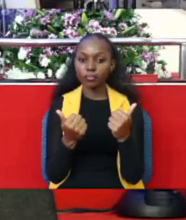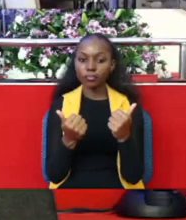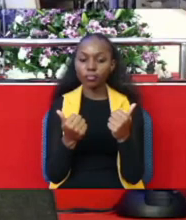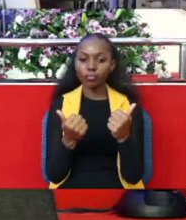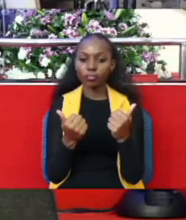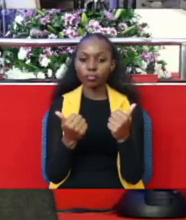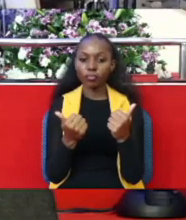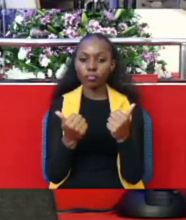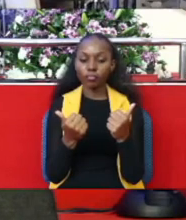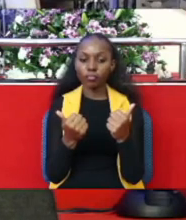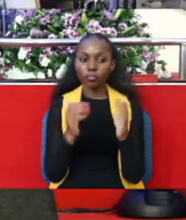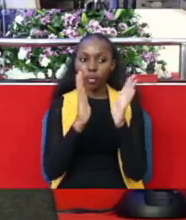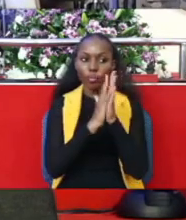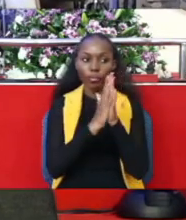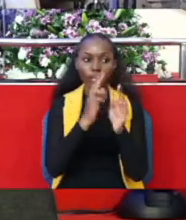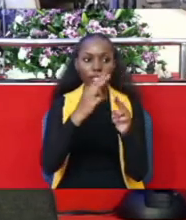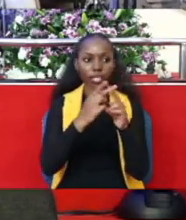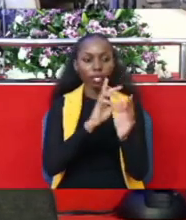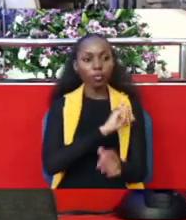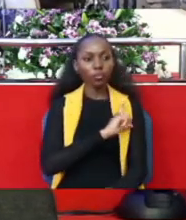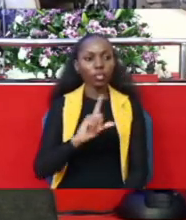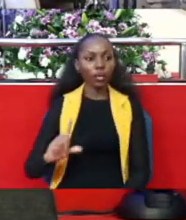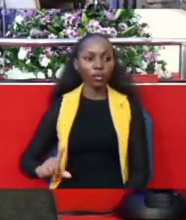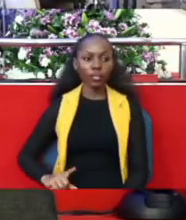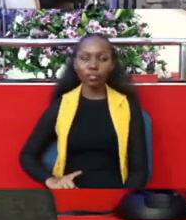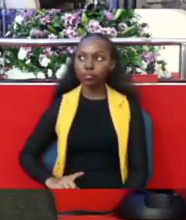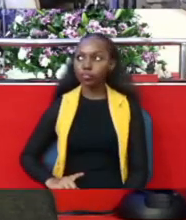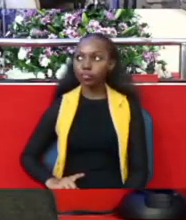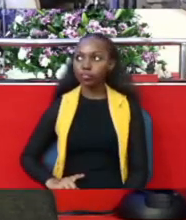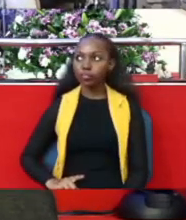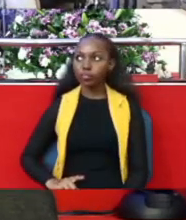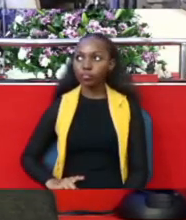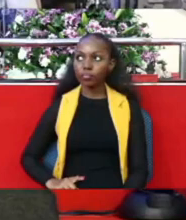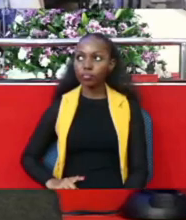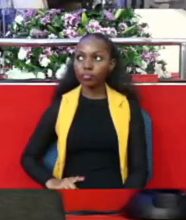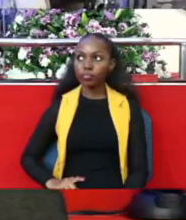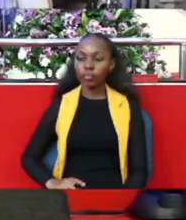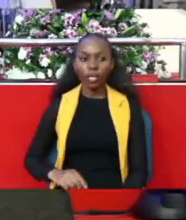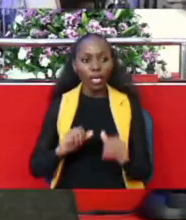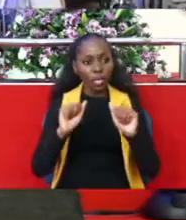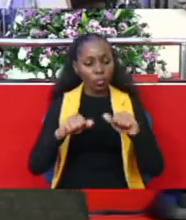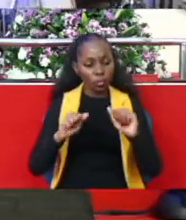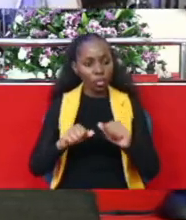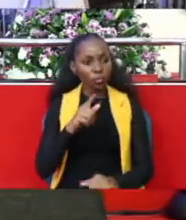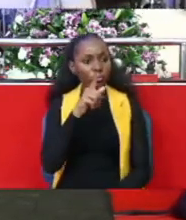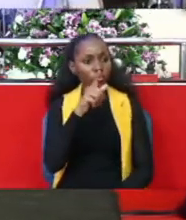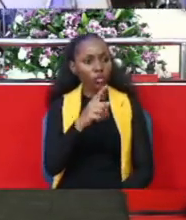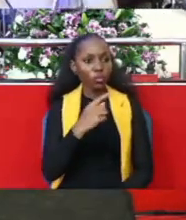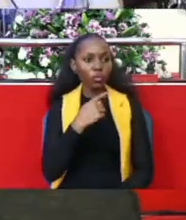katika familia yangu. Praise the name of the Lord. You can decide to say, I will stand and contend.